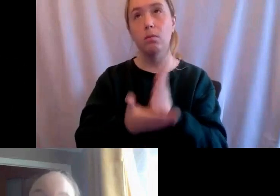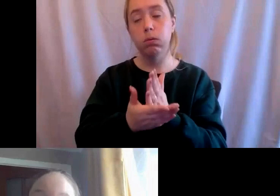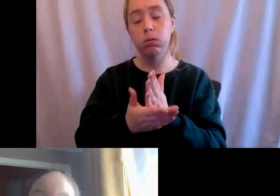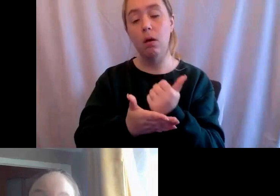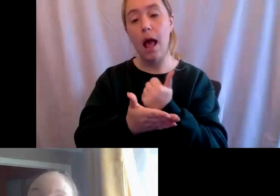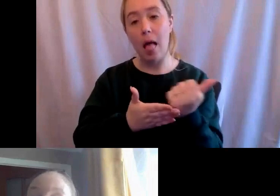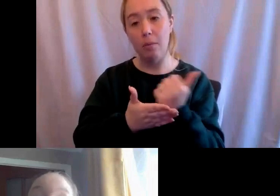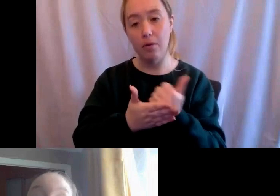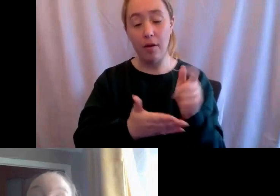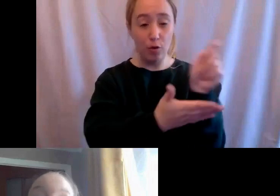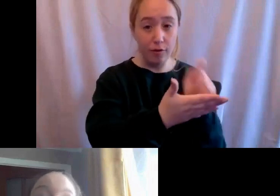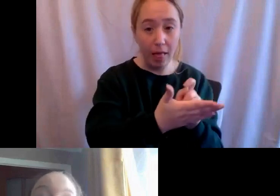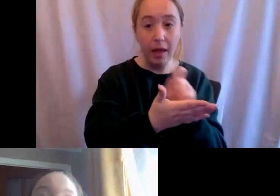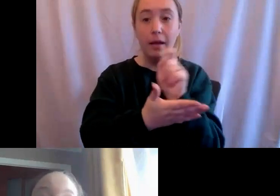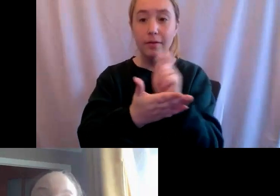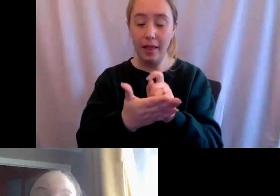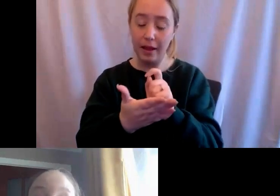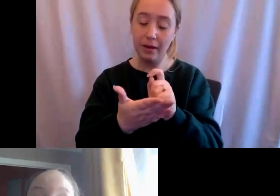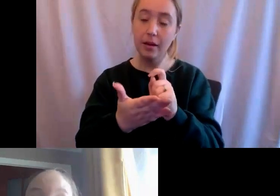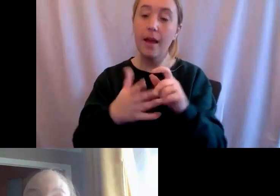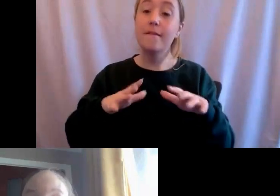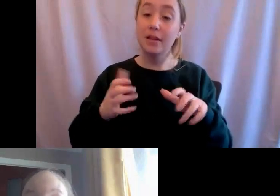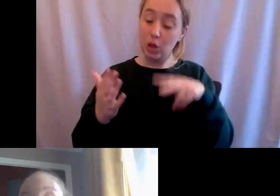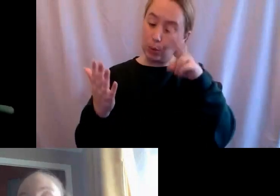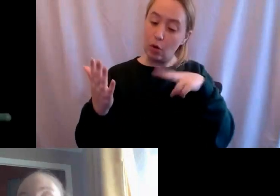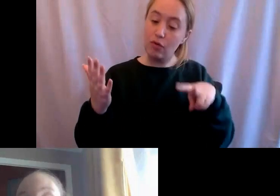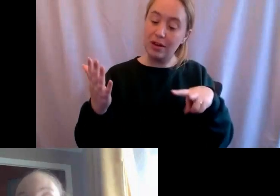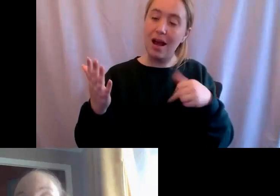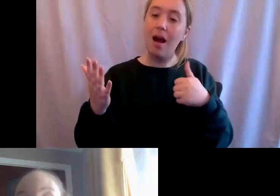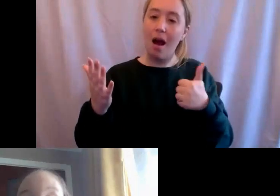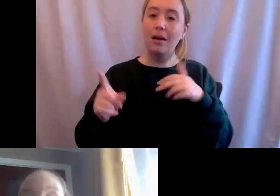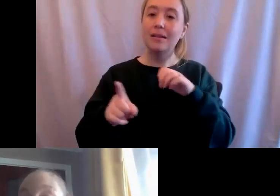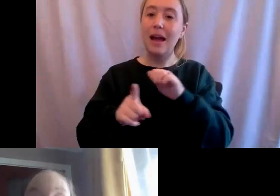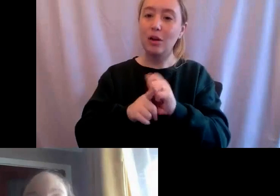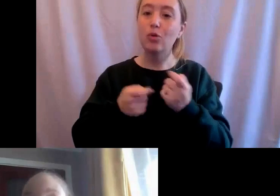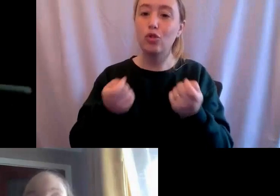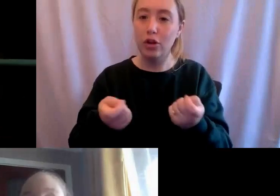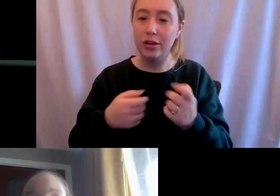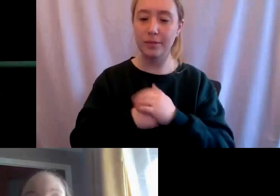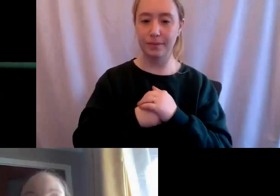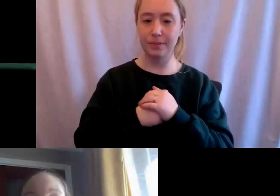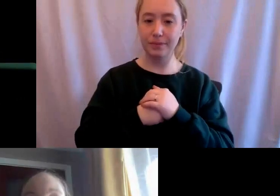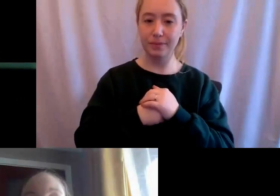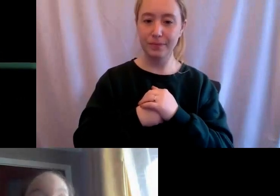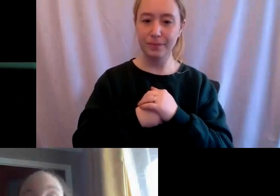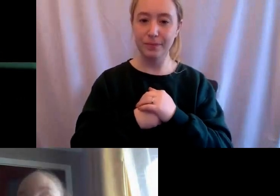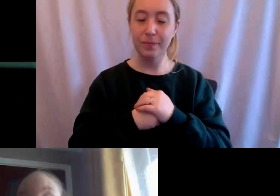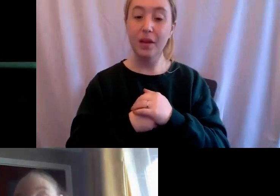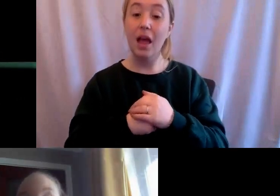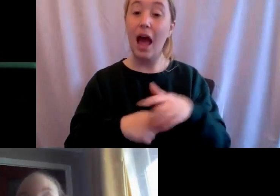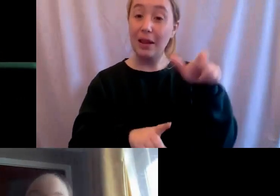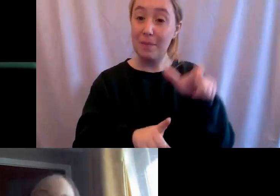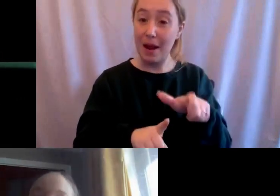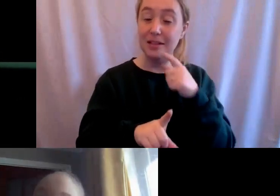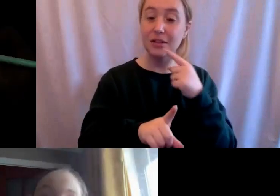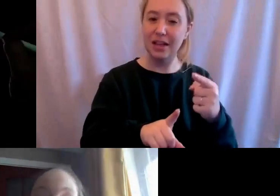out your treatment. And in fact, lots of patients come back to clinic and they tell me, oh, I looked at my fluid diary and I can see